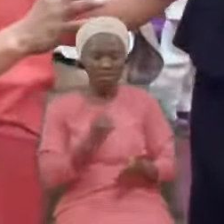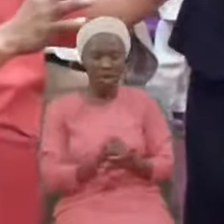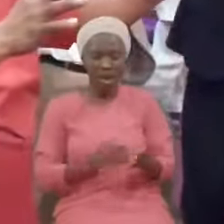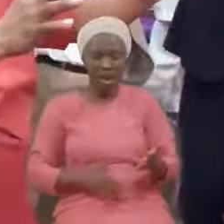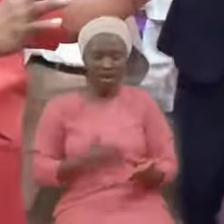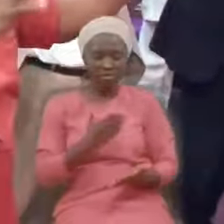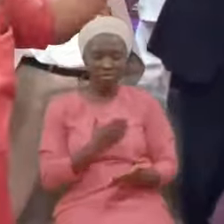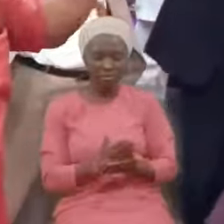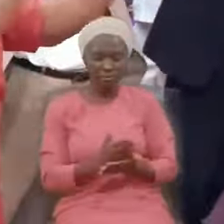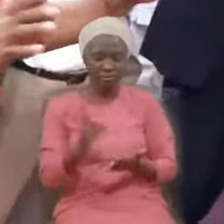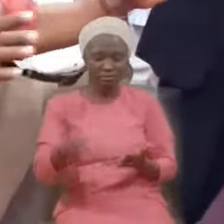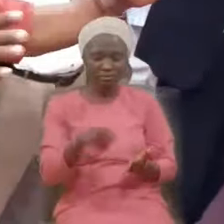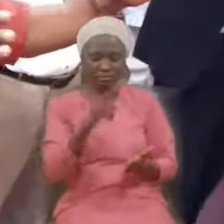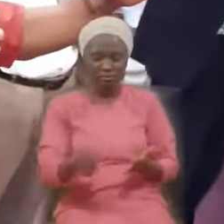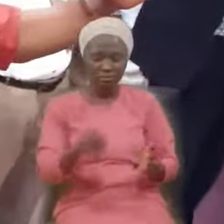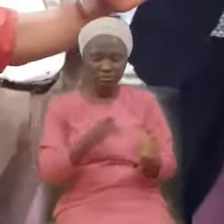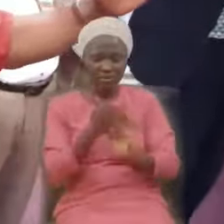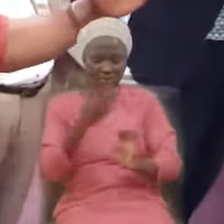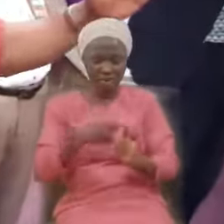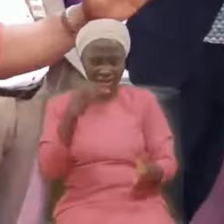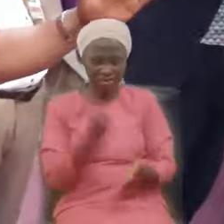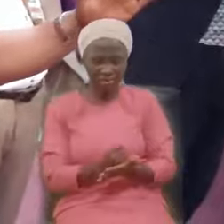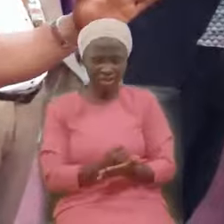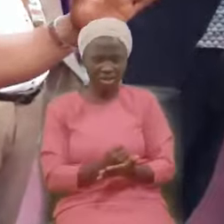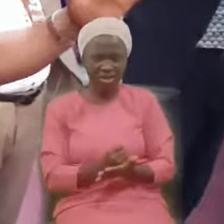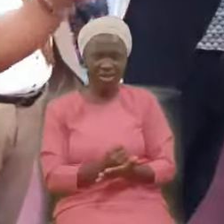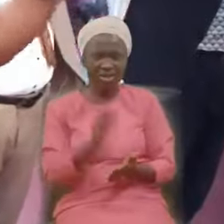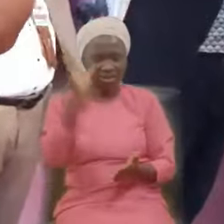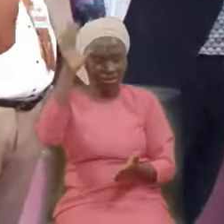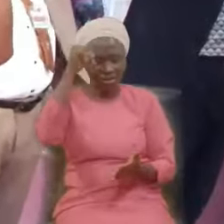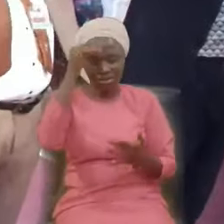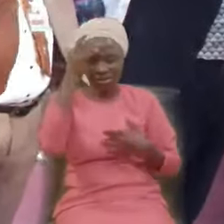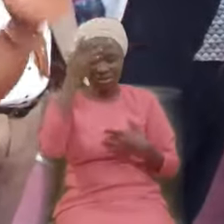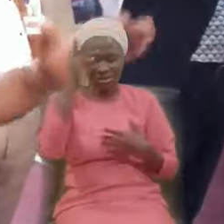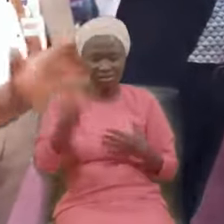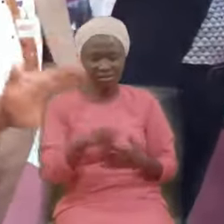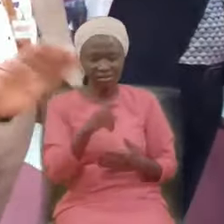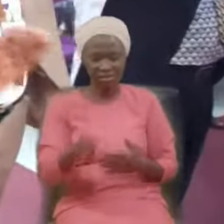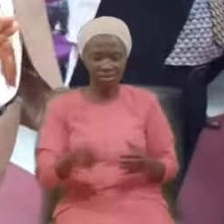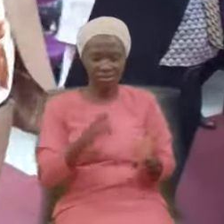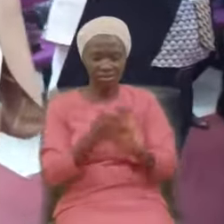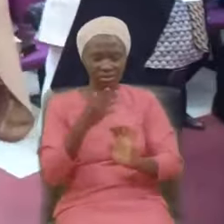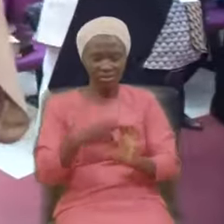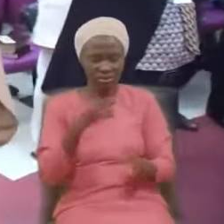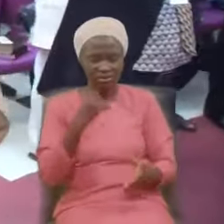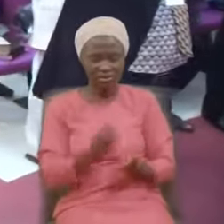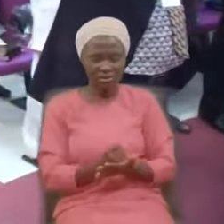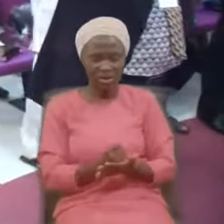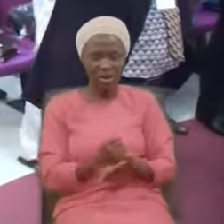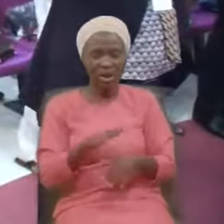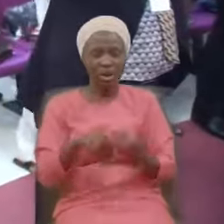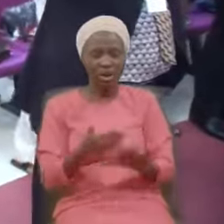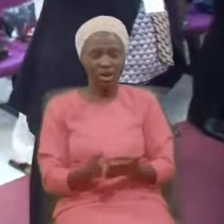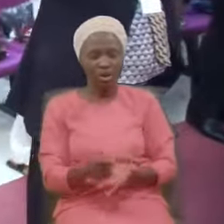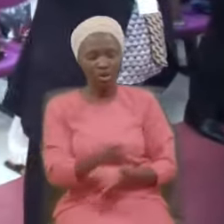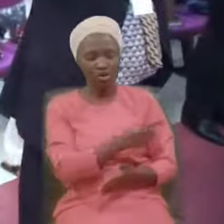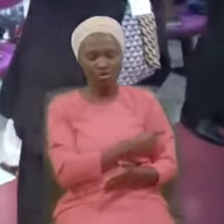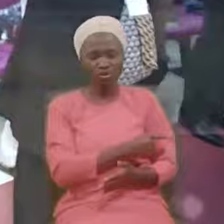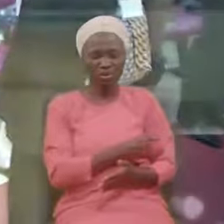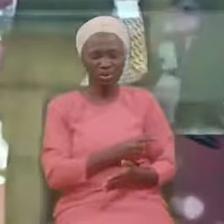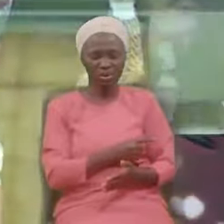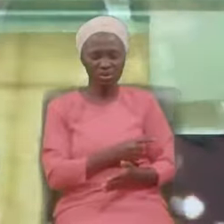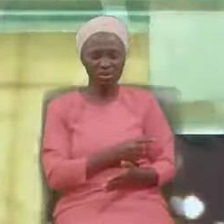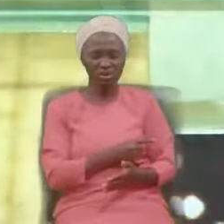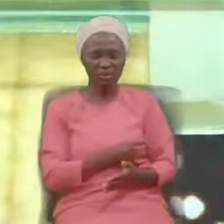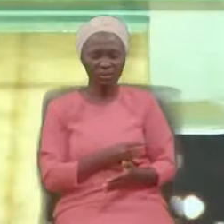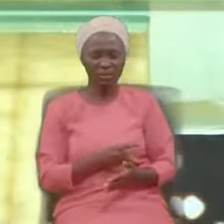Barrenness cancelled. Incurable disease cancelled. And all those attacks and all